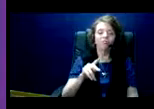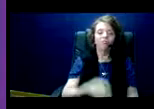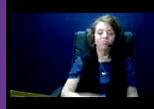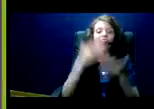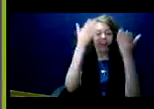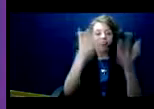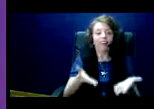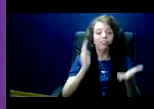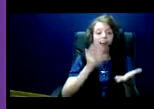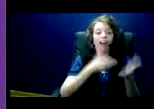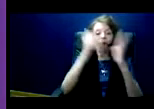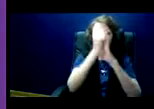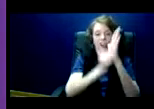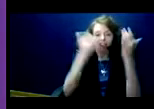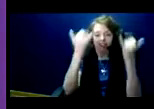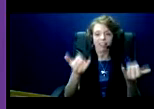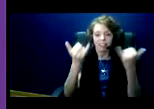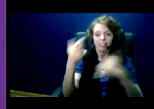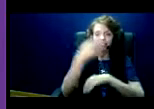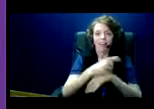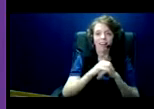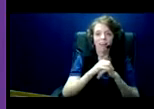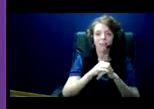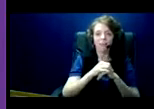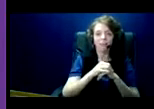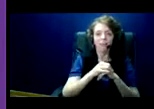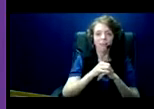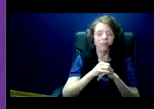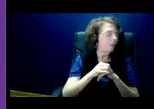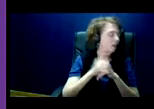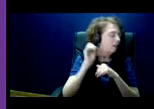Here is our agenda of the day. Today we will do a welcome,